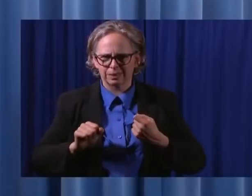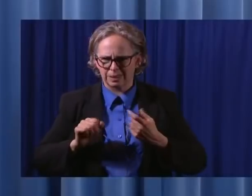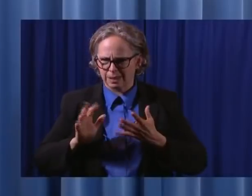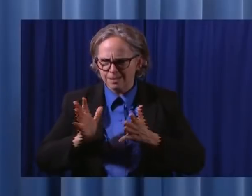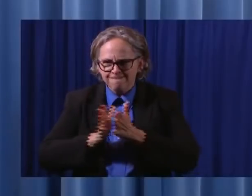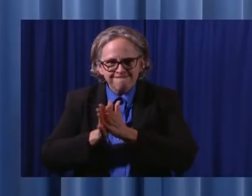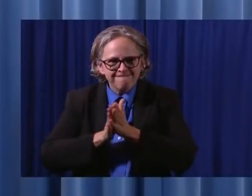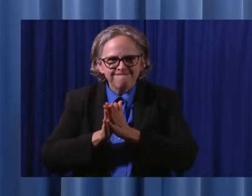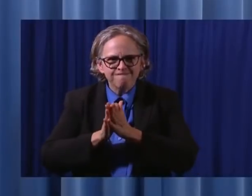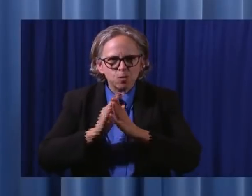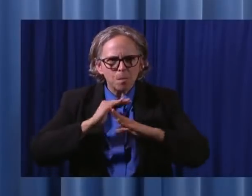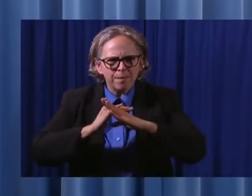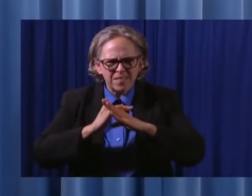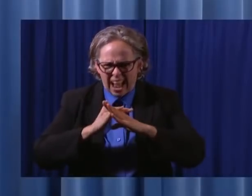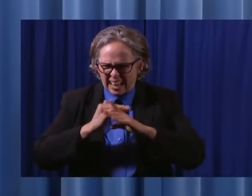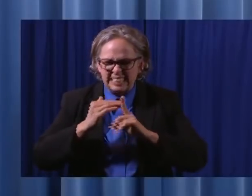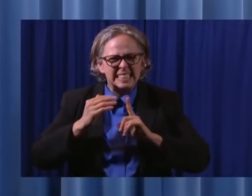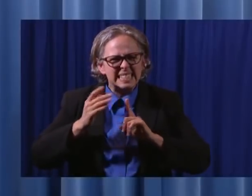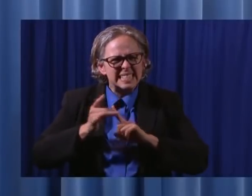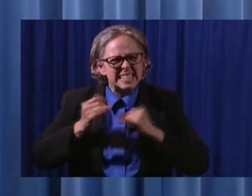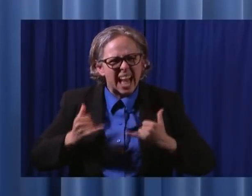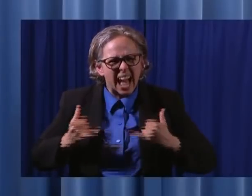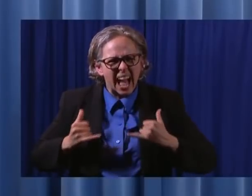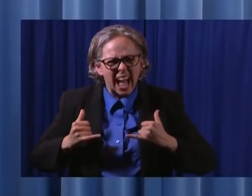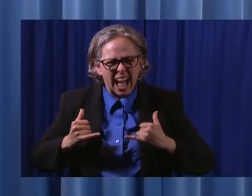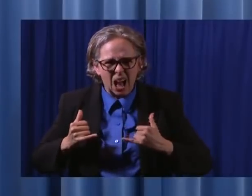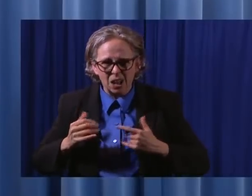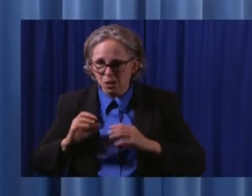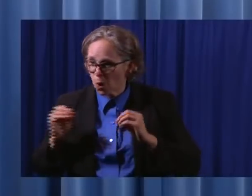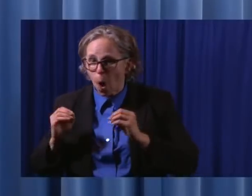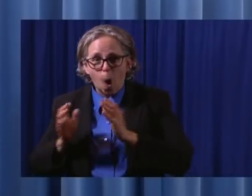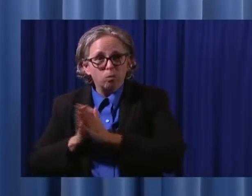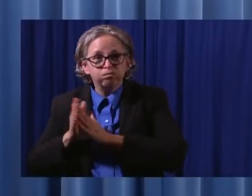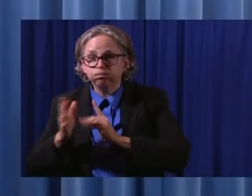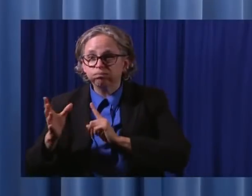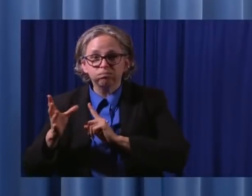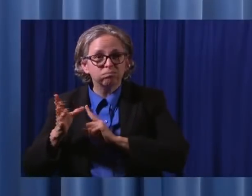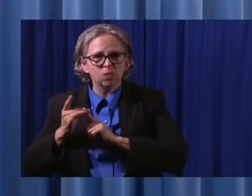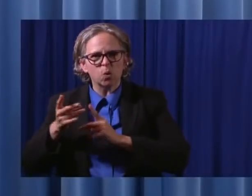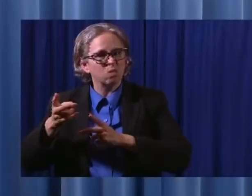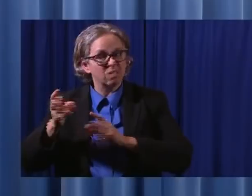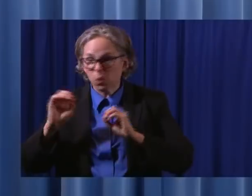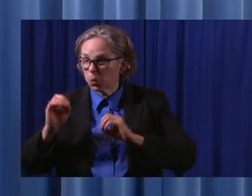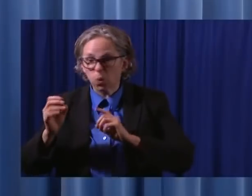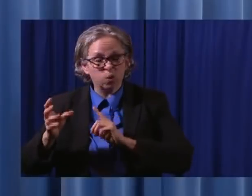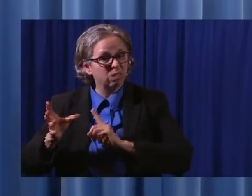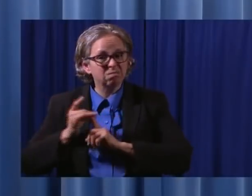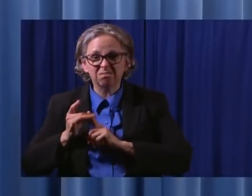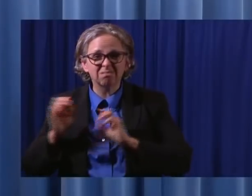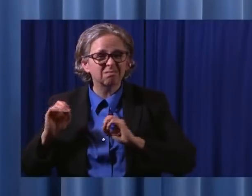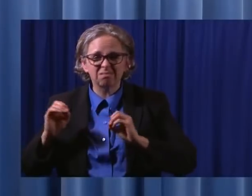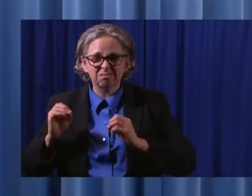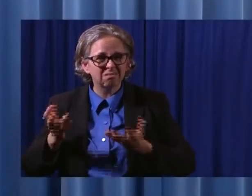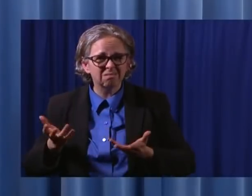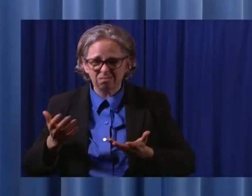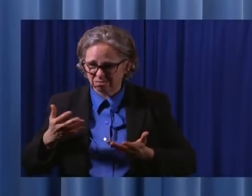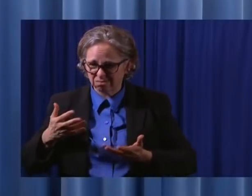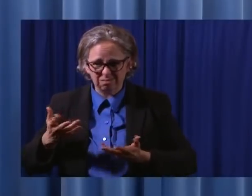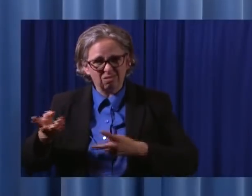it. And so, again, life is full of balance, and we all take chances, but